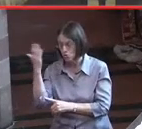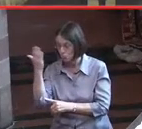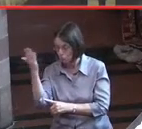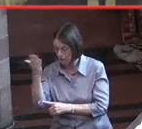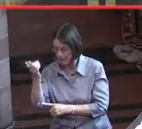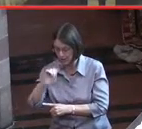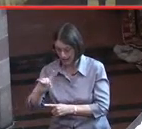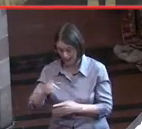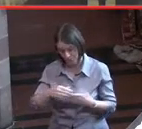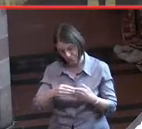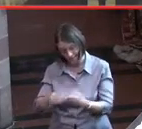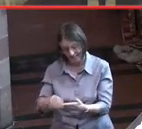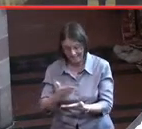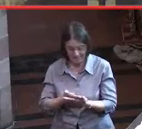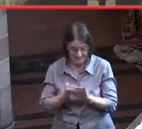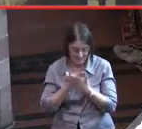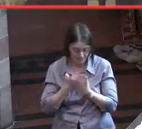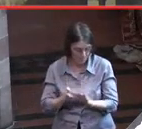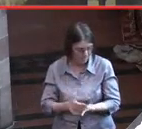the sacraments.